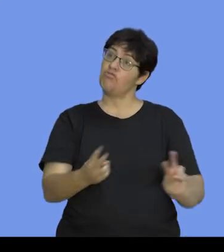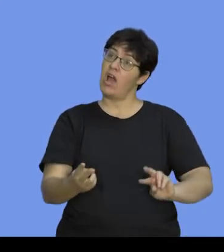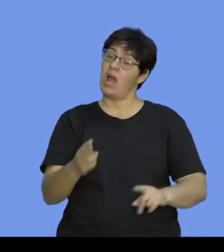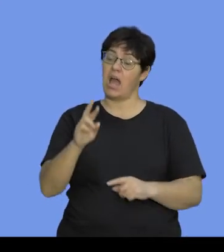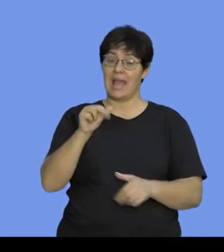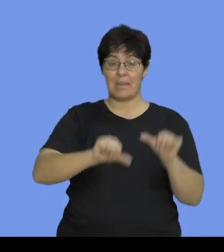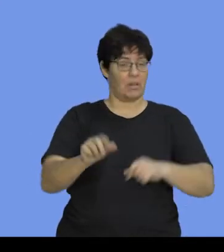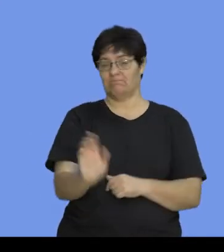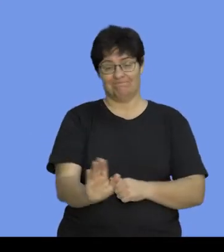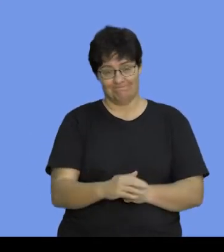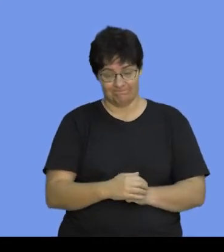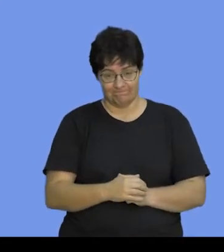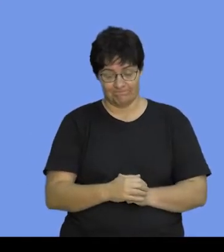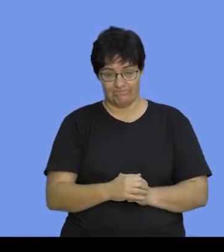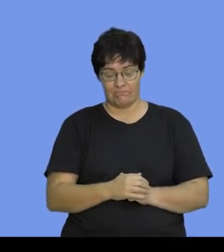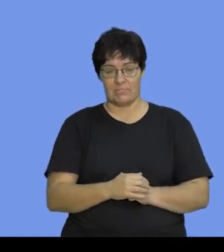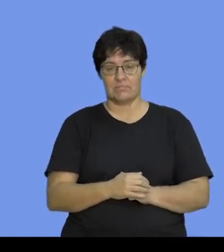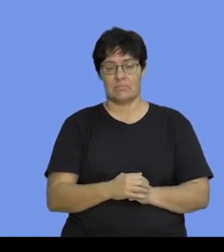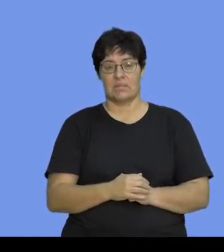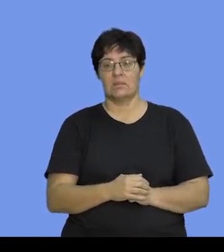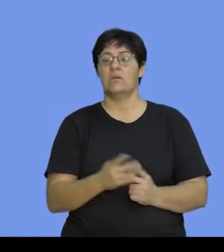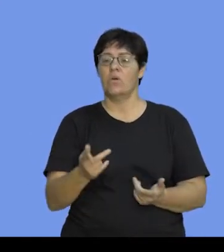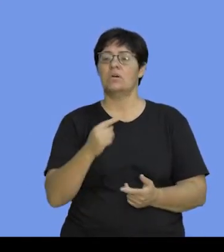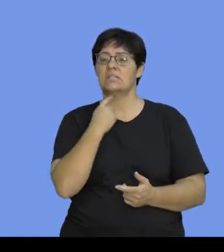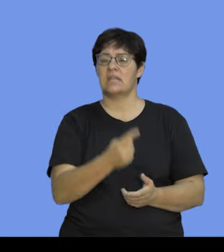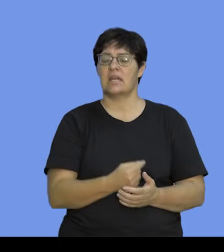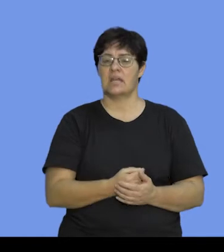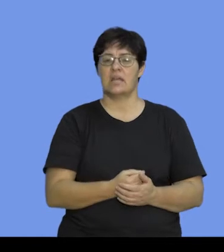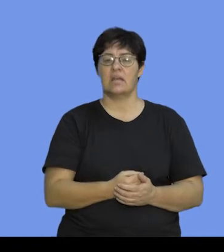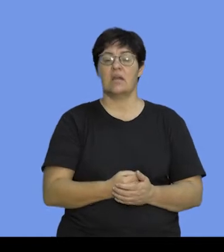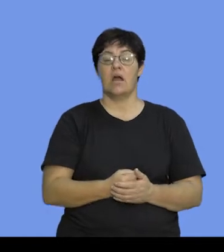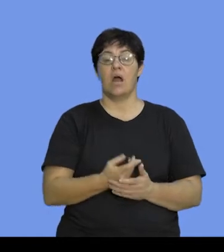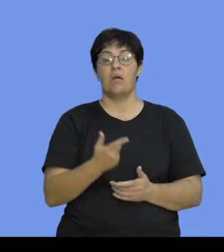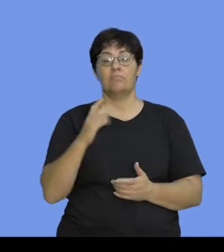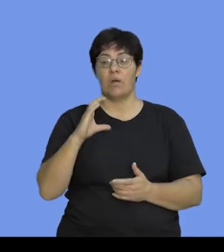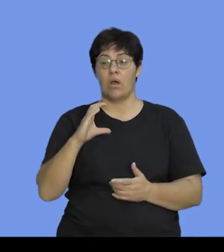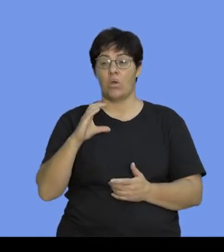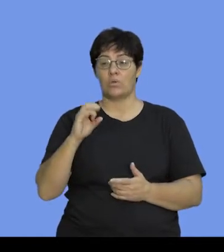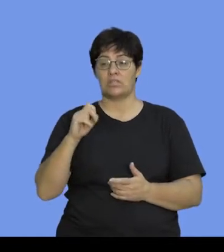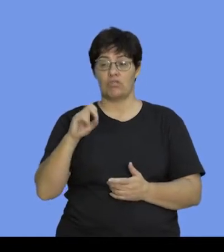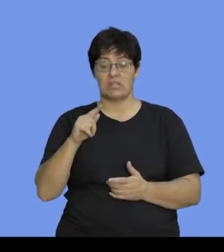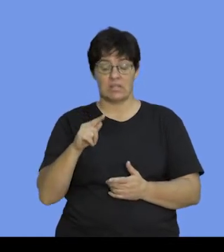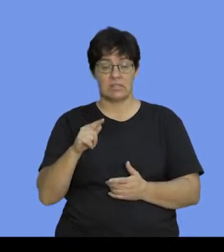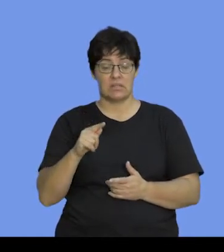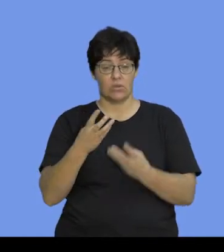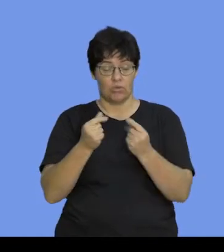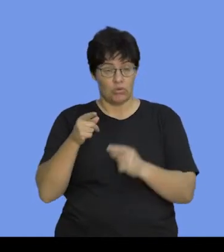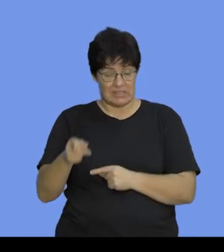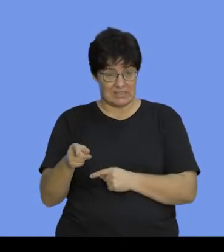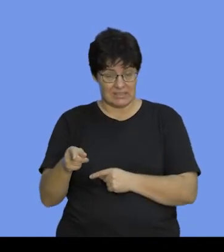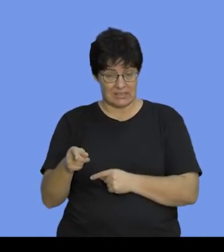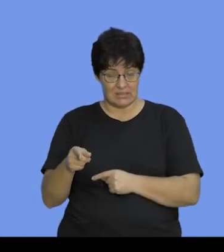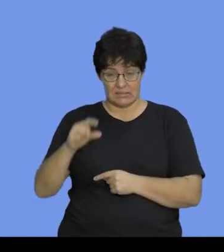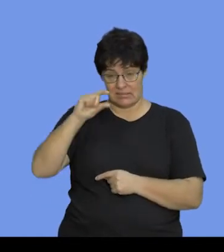Right, so, and then the second thought is, what happens when a concentrated solution is diluted, right? Now,